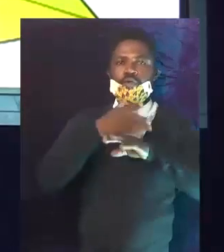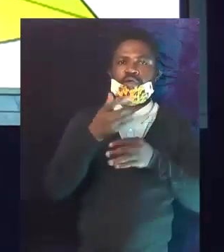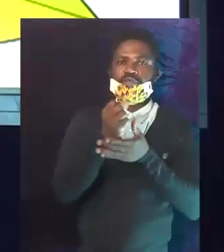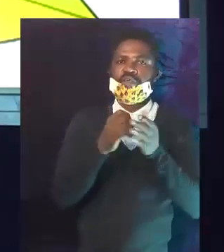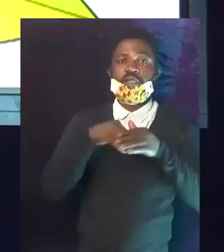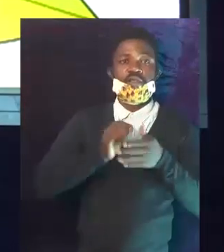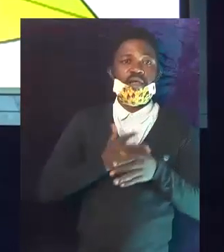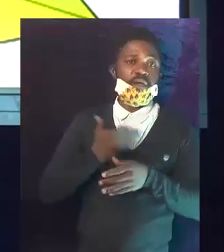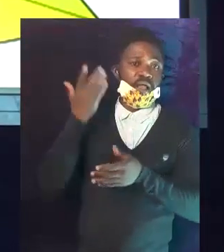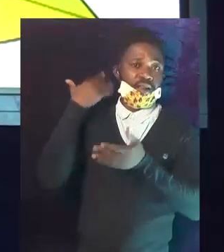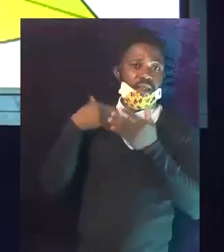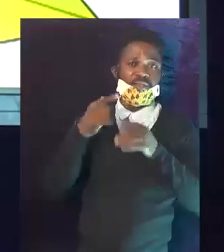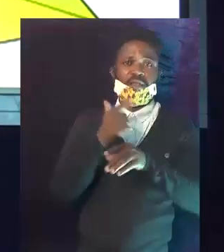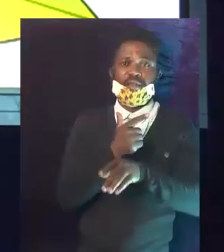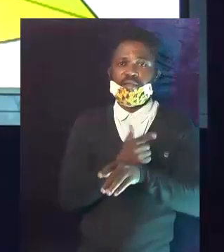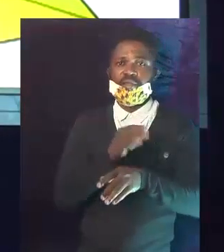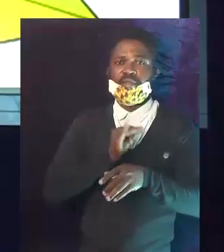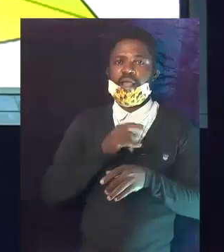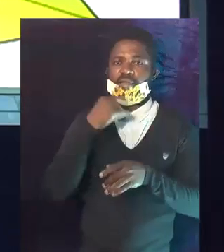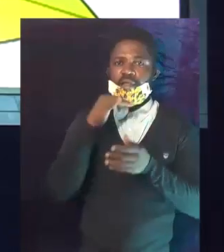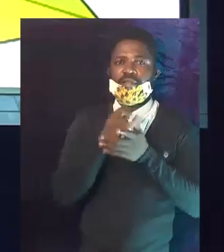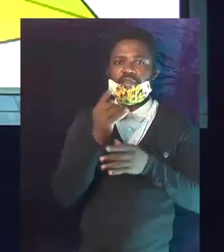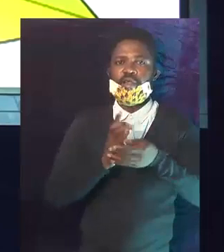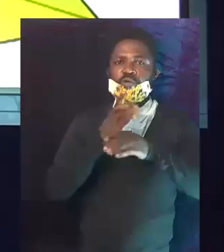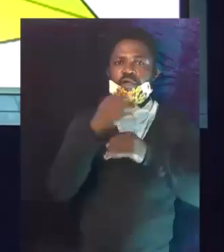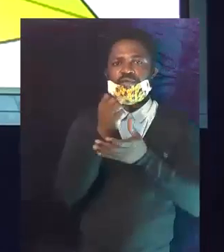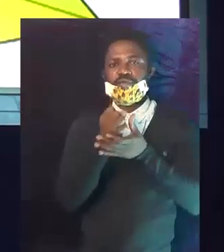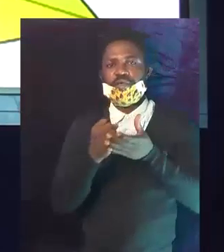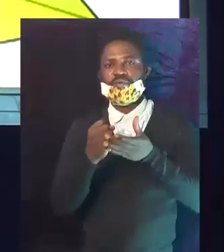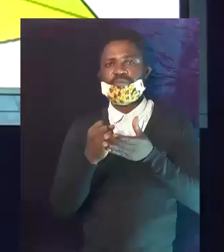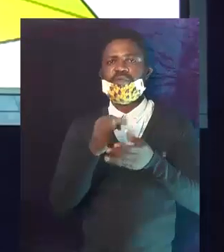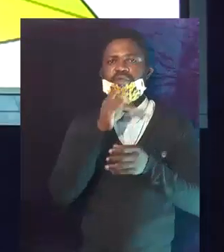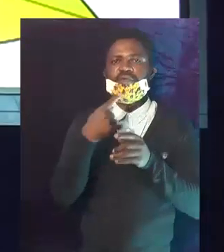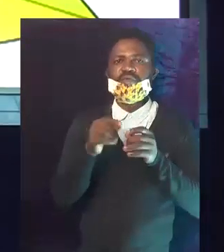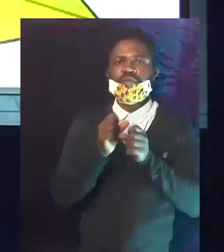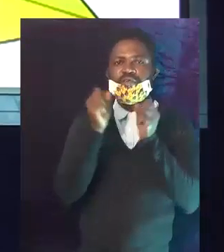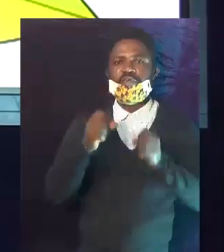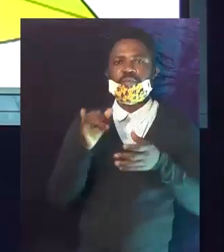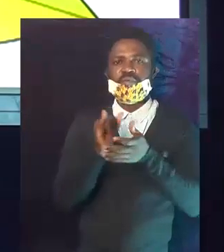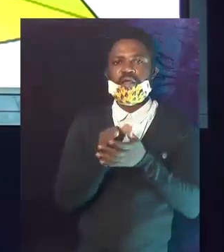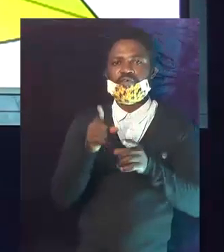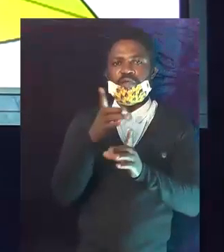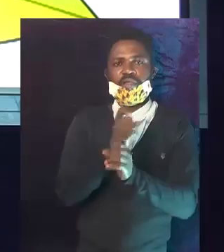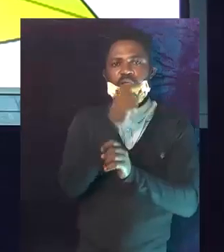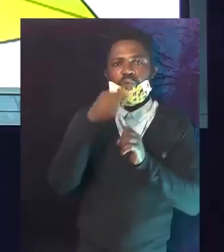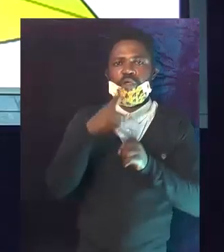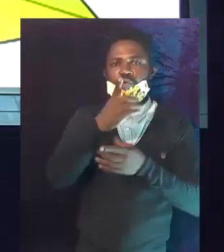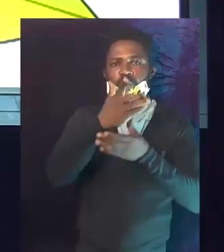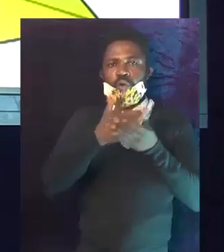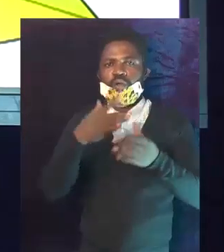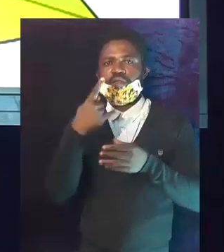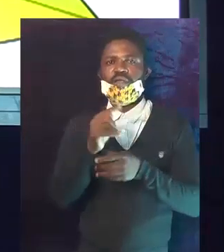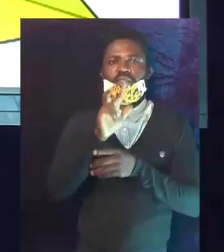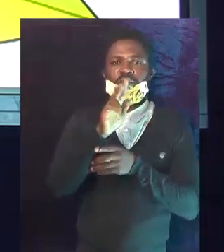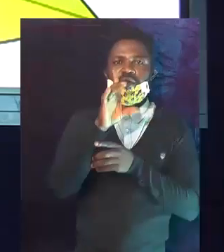in our last lesson, I said that the cross-section of a shape is the shape that you get when you cut the shape, the 3D